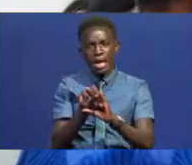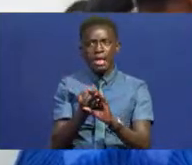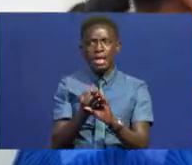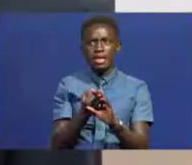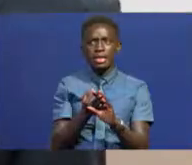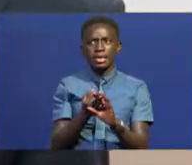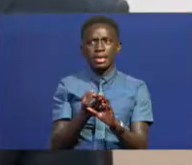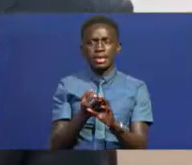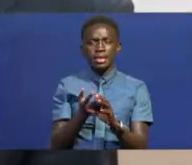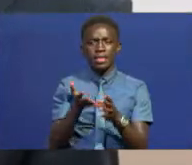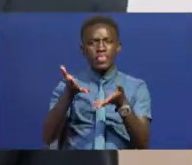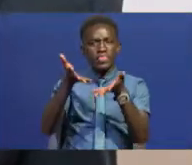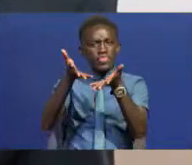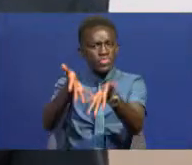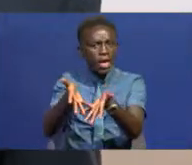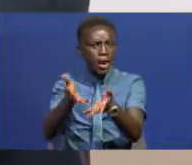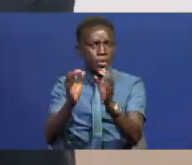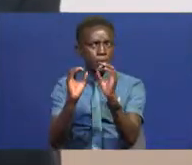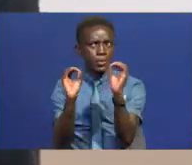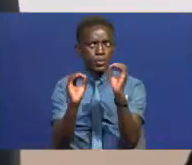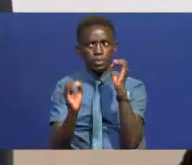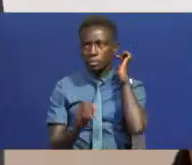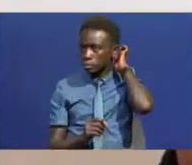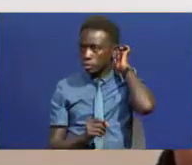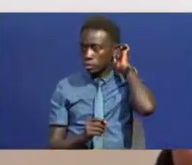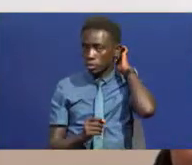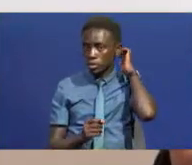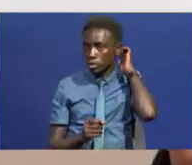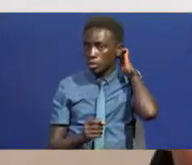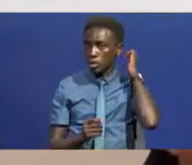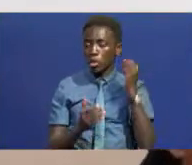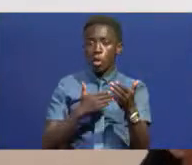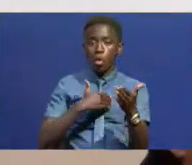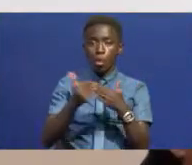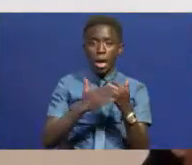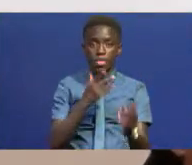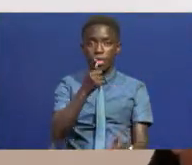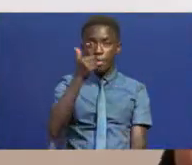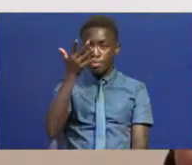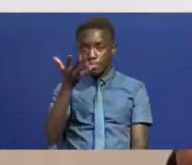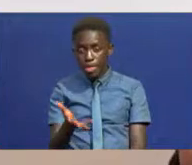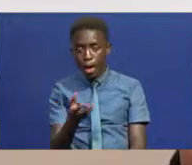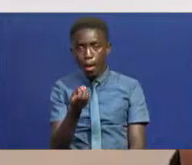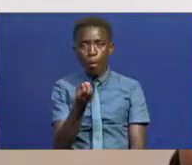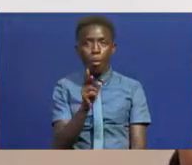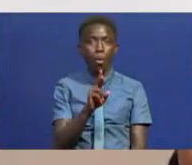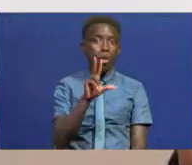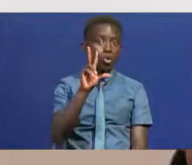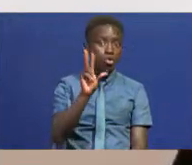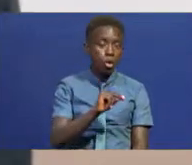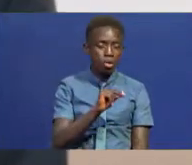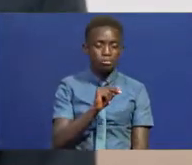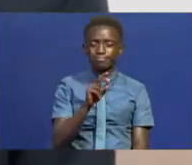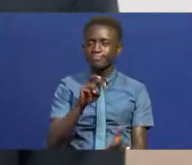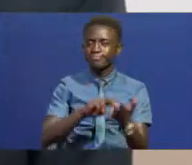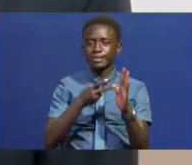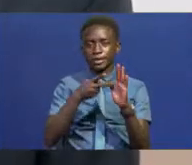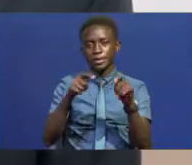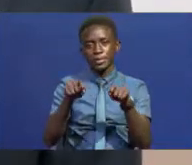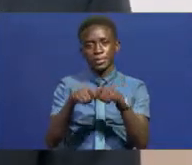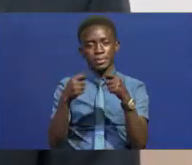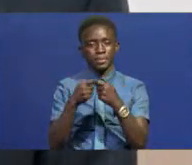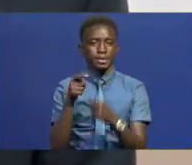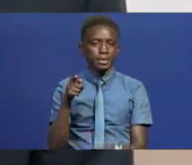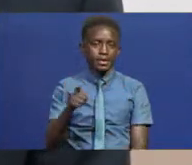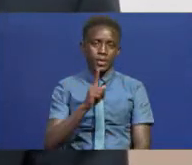petition. Whether you discharge their appearance or not will be in violation of these orders. Because in my view,